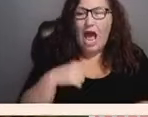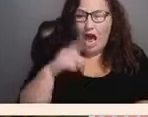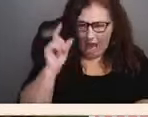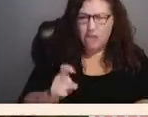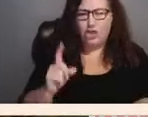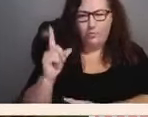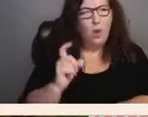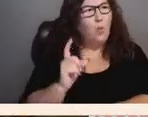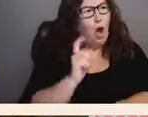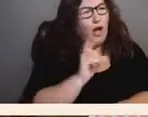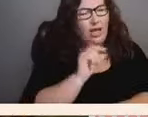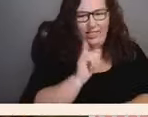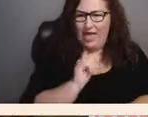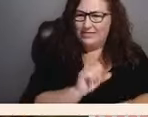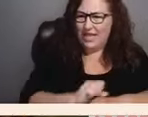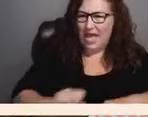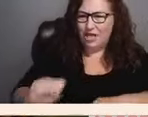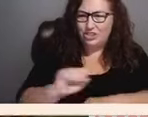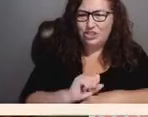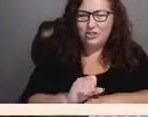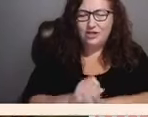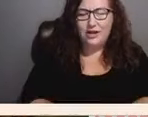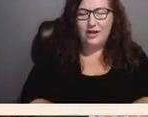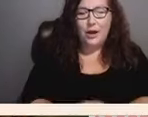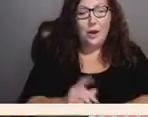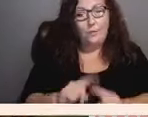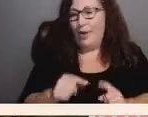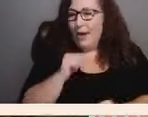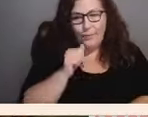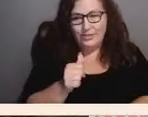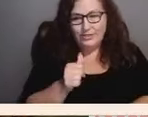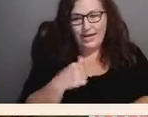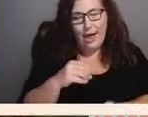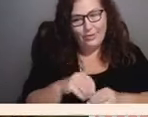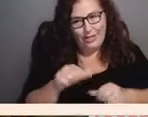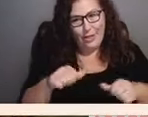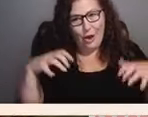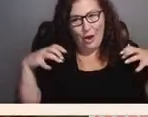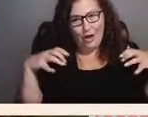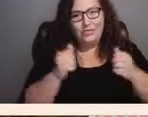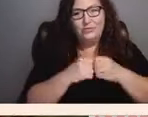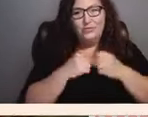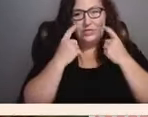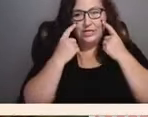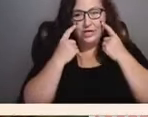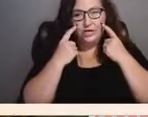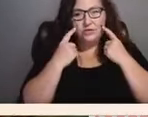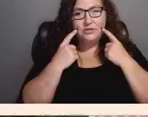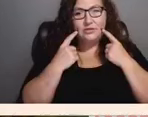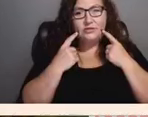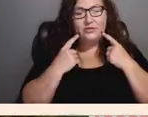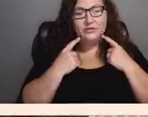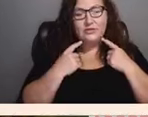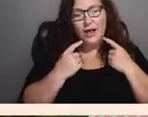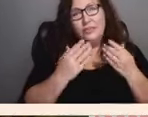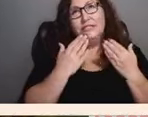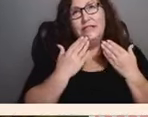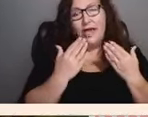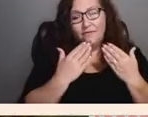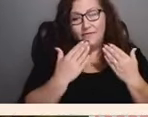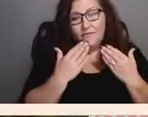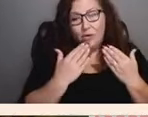stage. But I wasn't. I was in the audience with tears in my eyes and so thankful to be able to